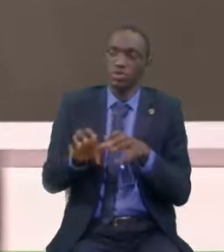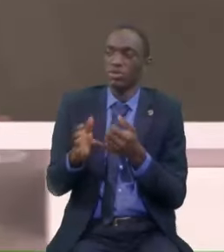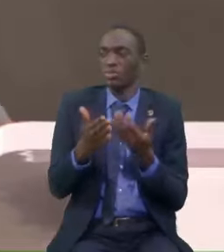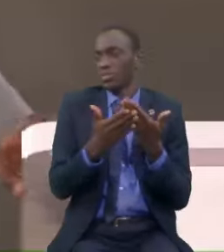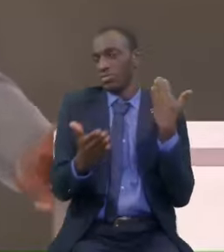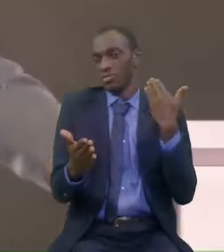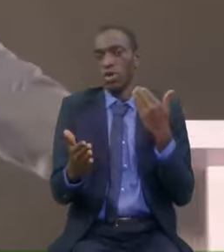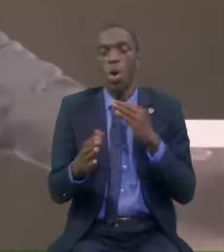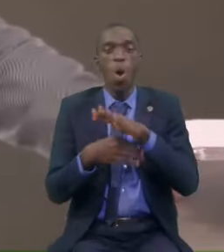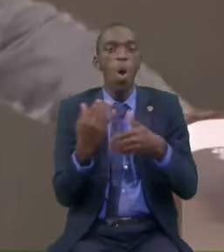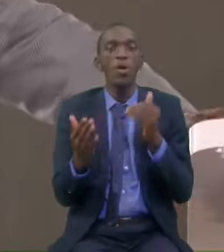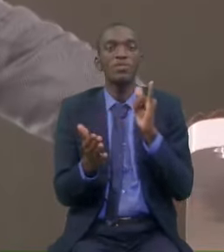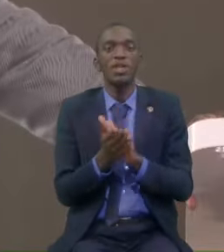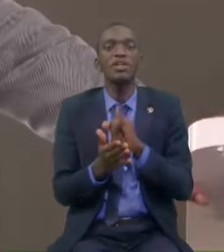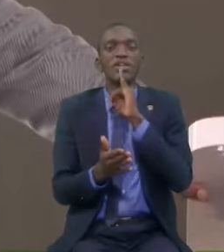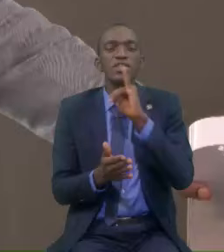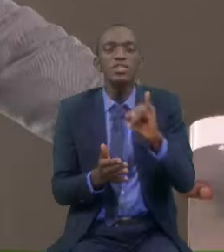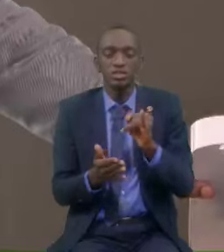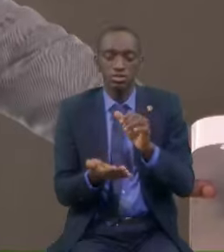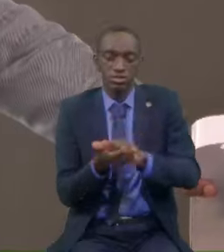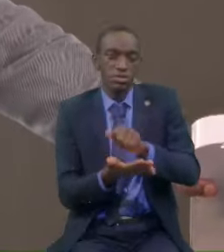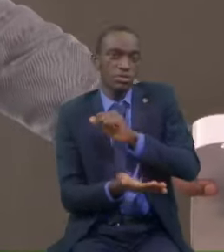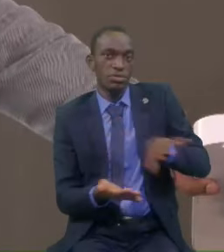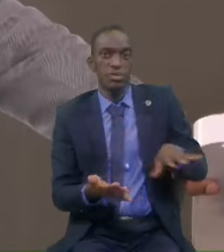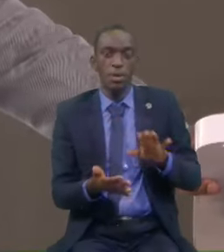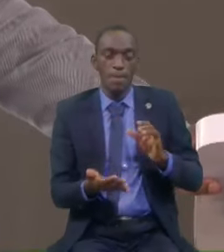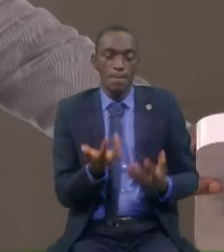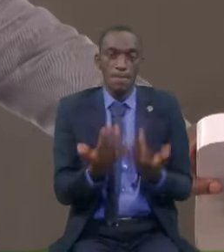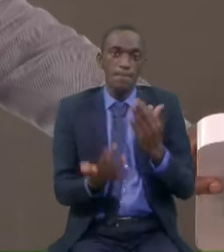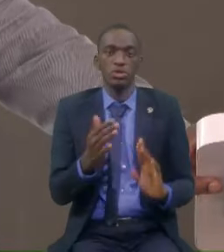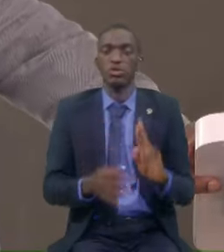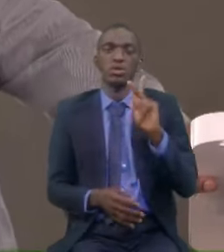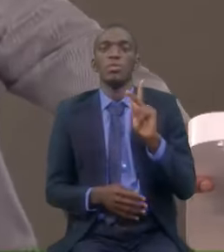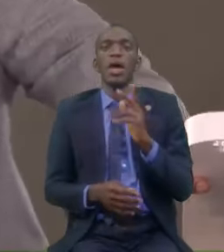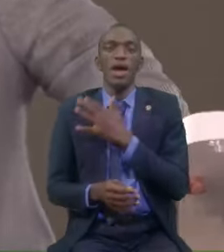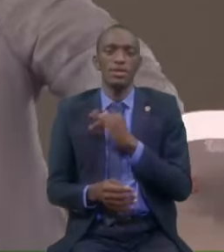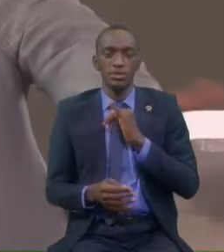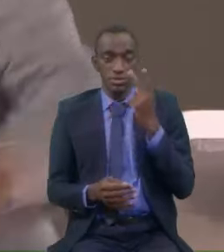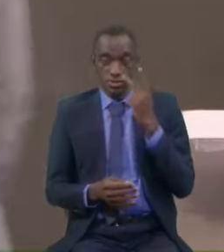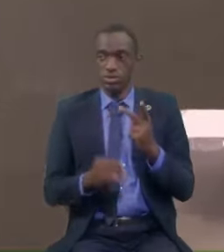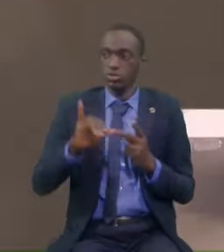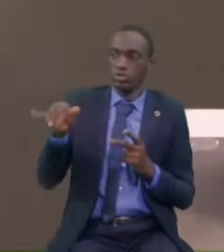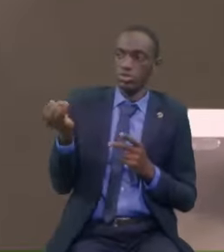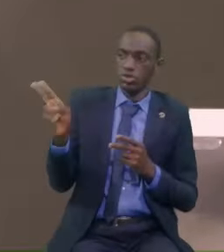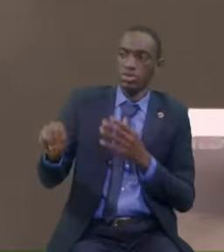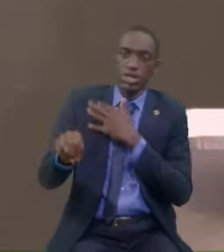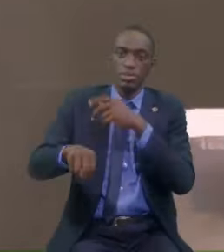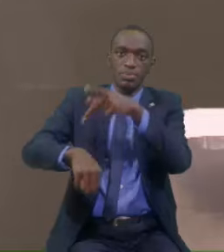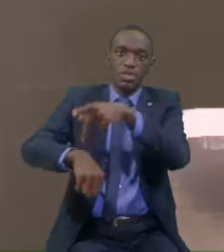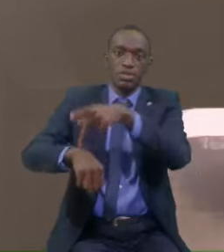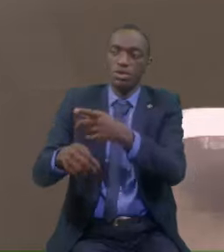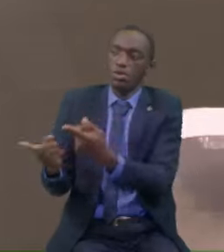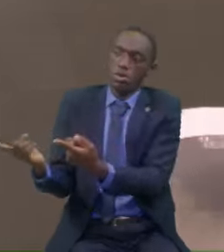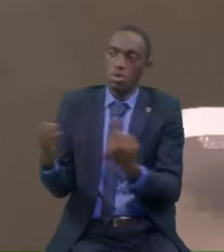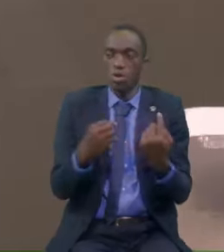and Peter coming to the temple at the hour of prayer. And they had not even reached the place of